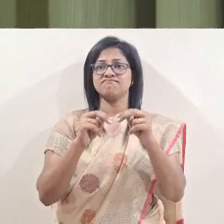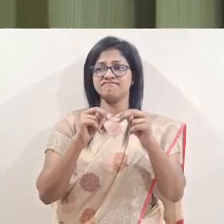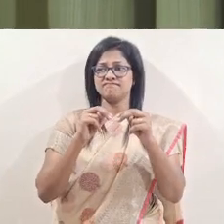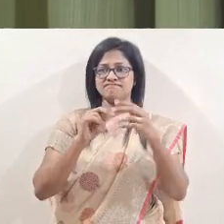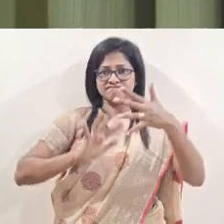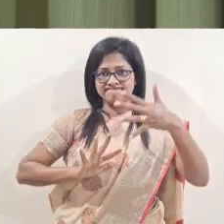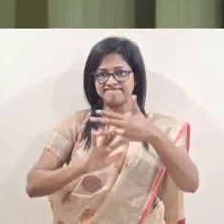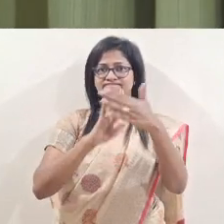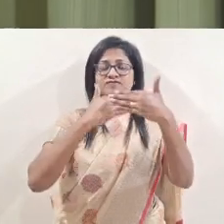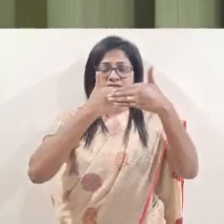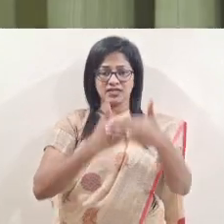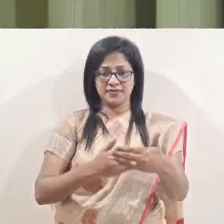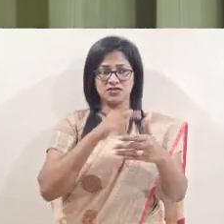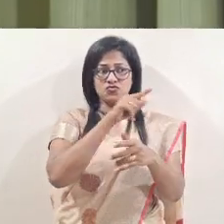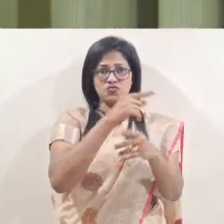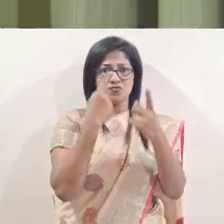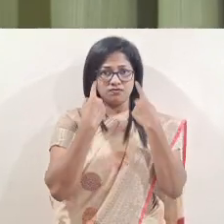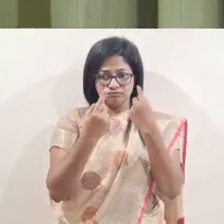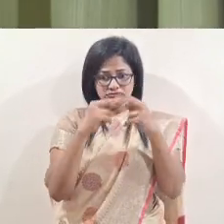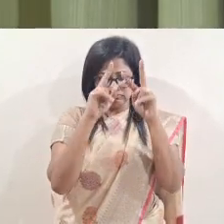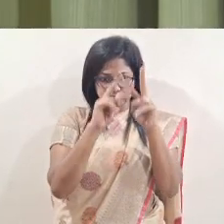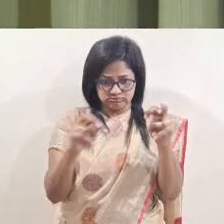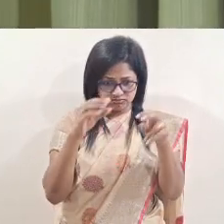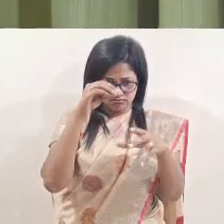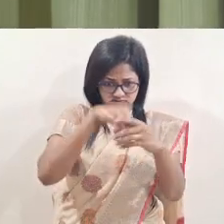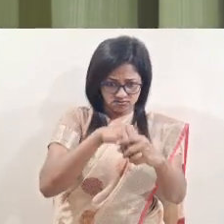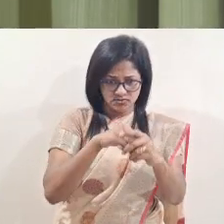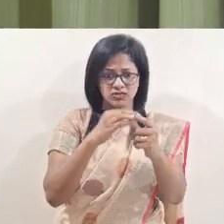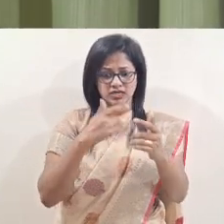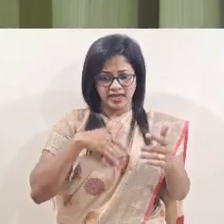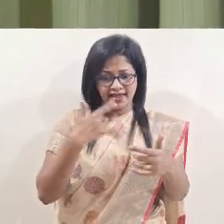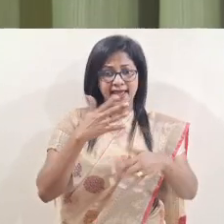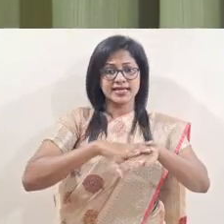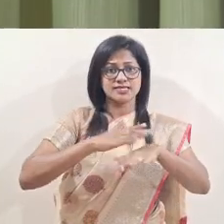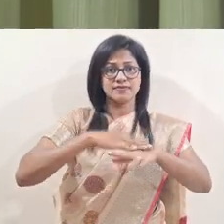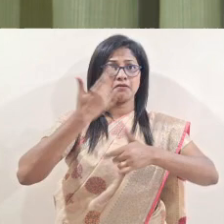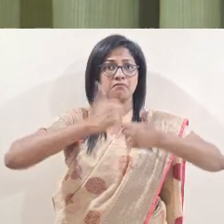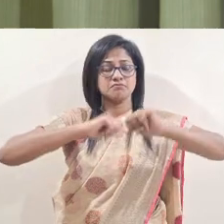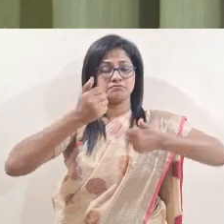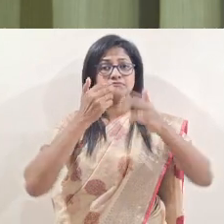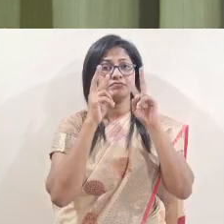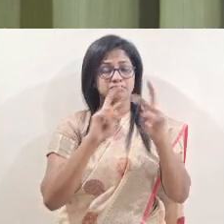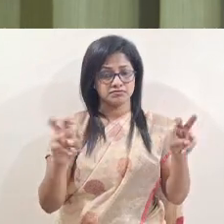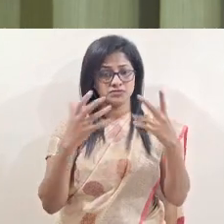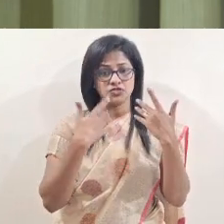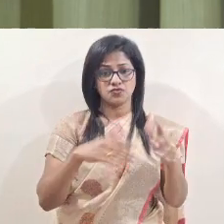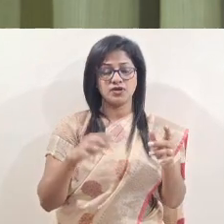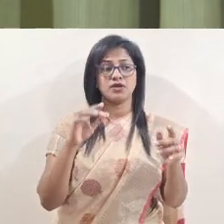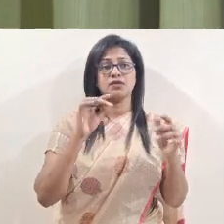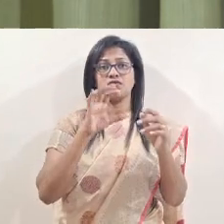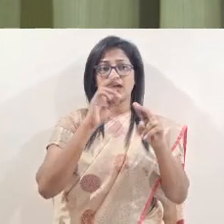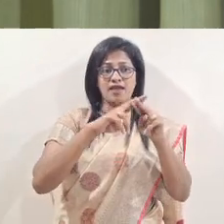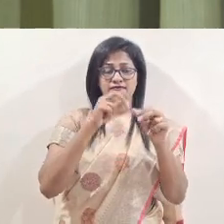kind of simulation studies to see that what is going to be the optimal effect of FAR with respect